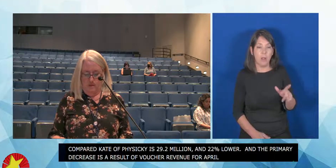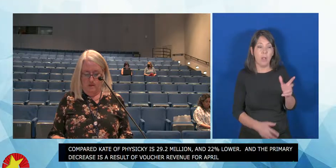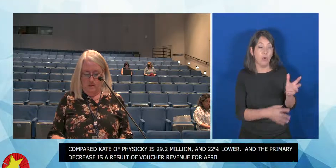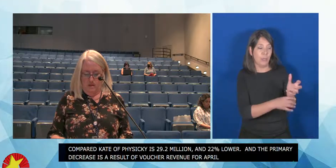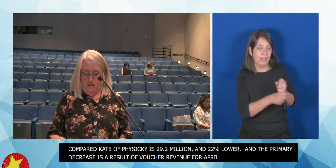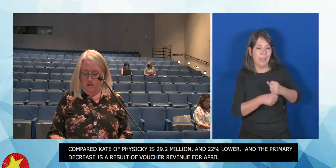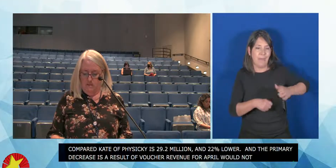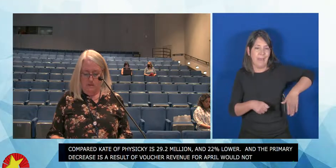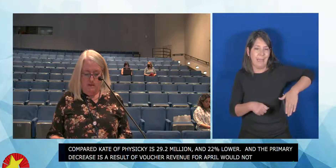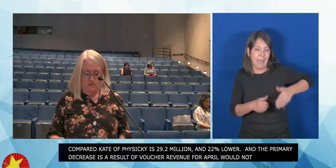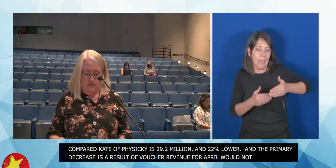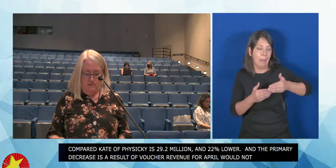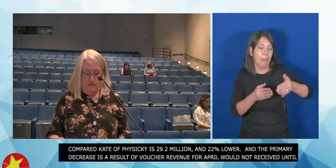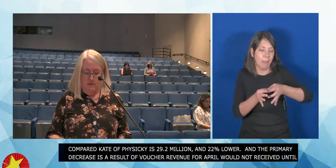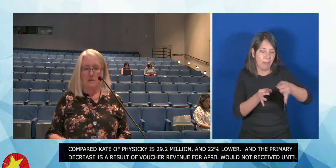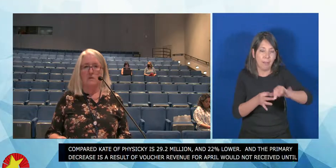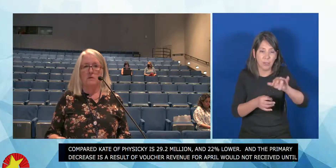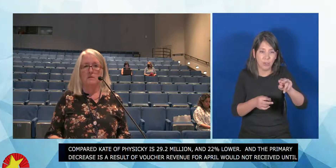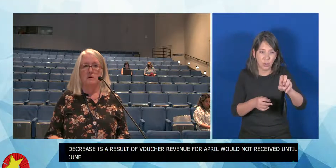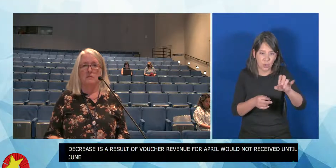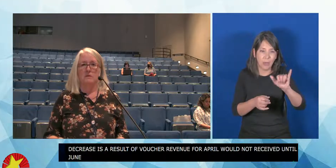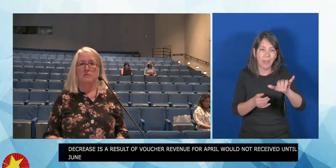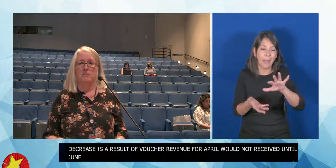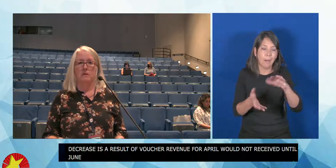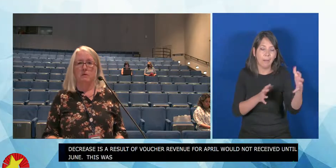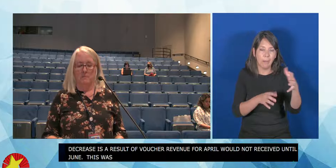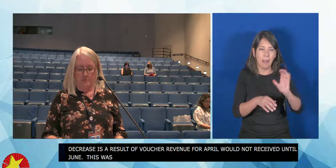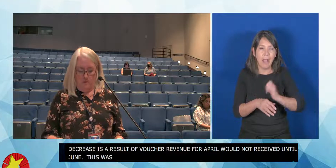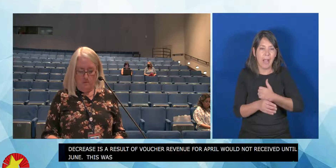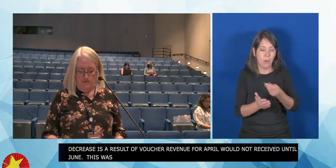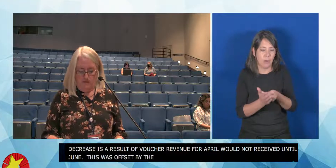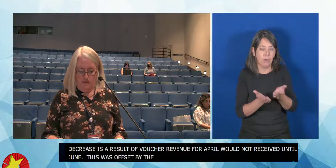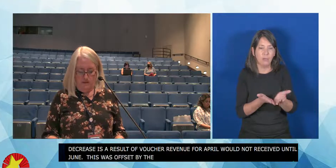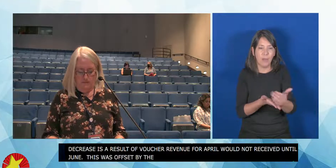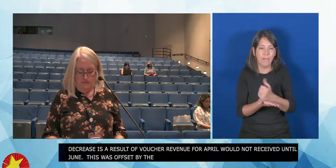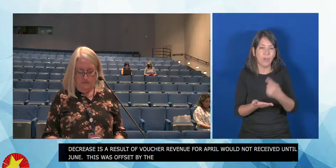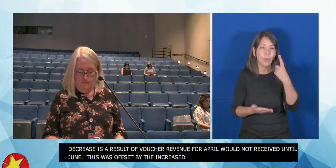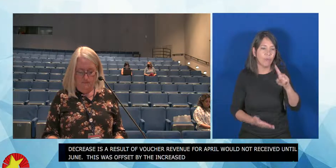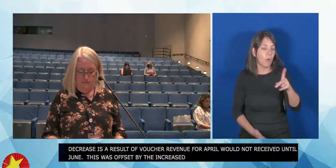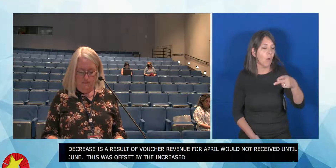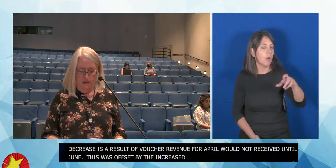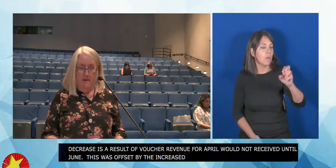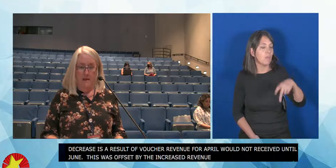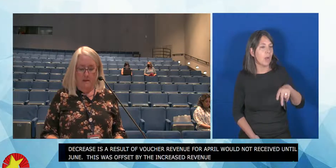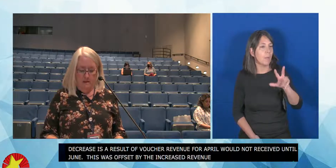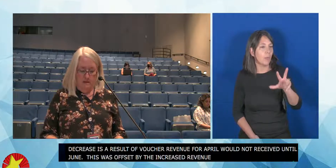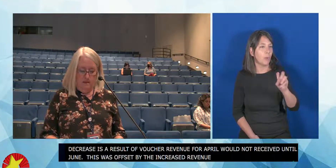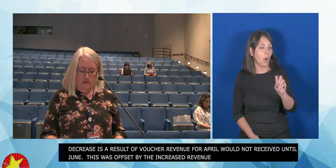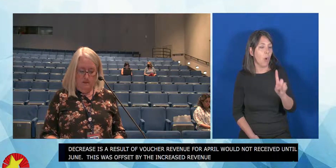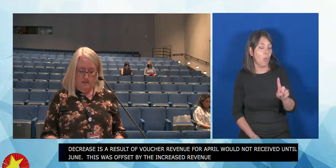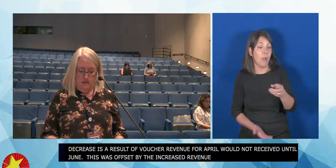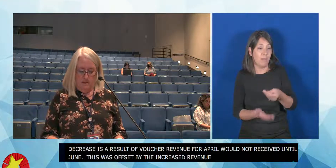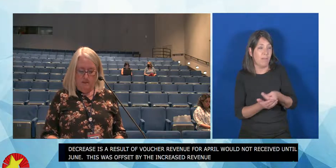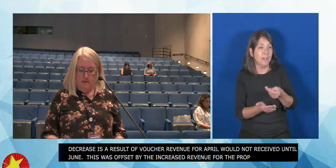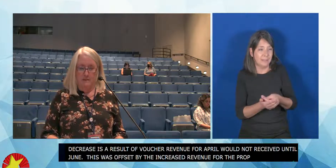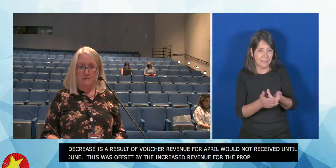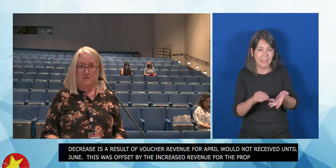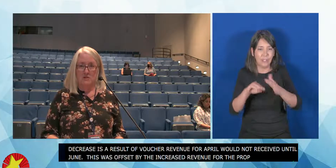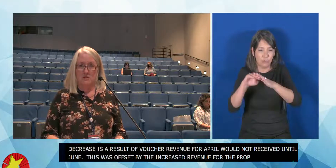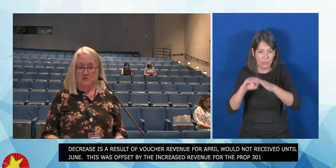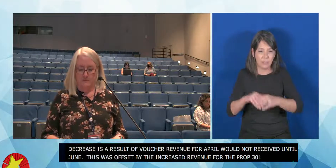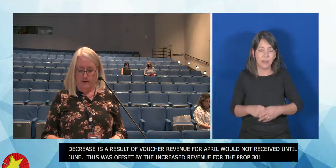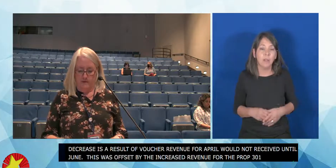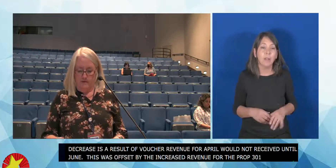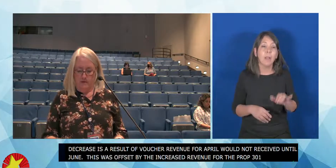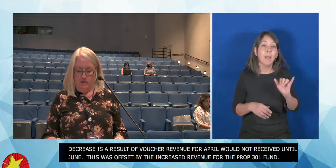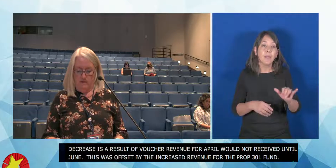June. This was offset by the increased revenue for the Prop 301 funds. The increase in obligated